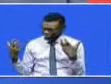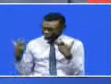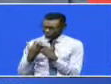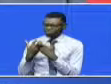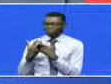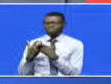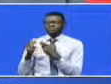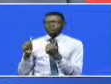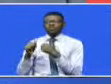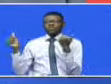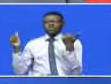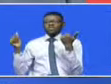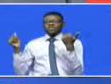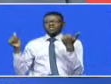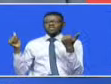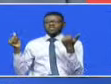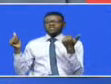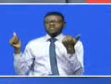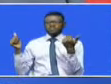on where they're cutting costs.